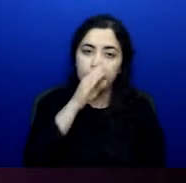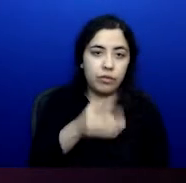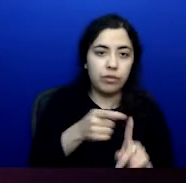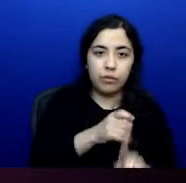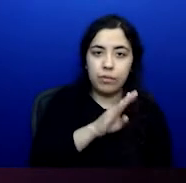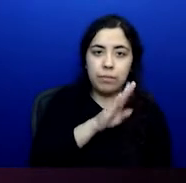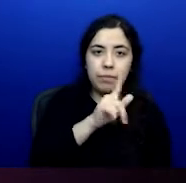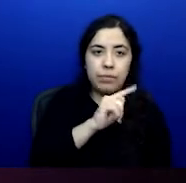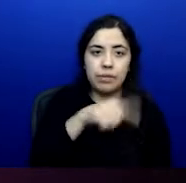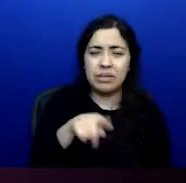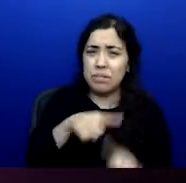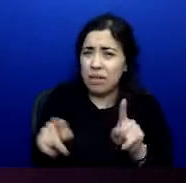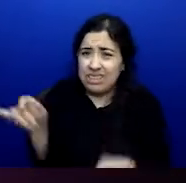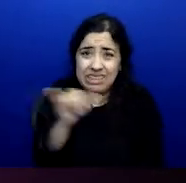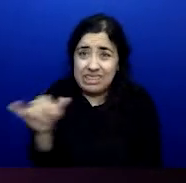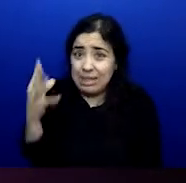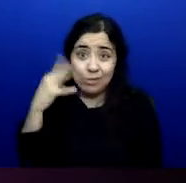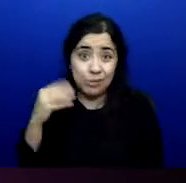experience.